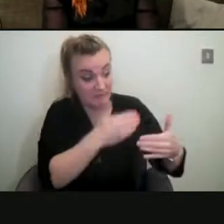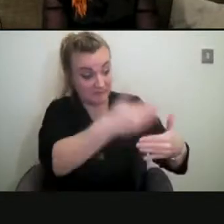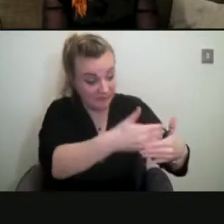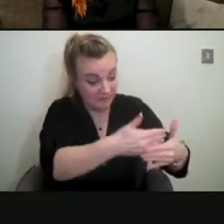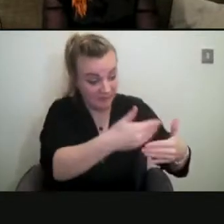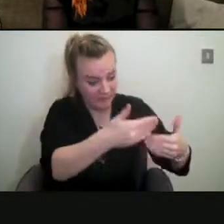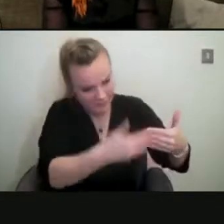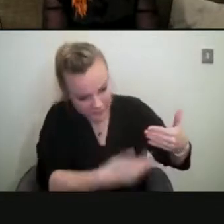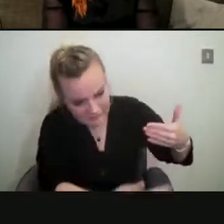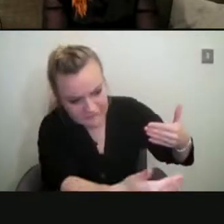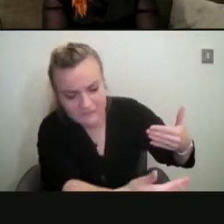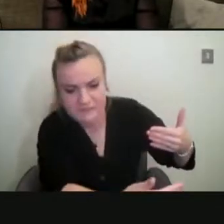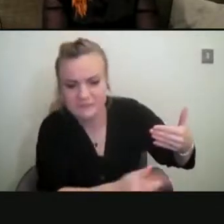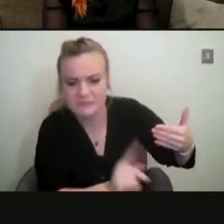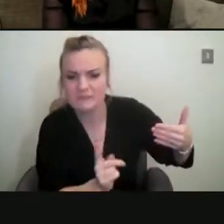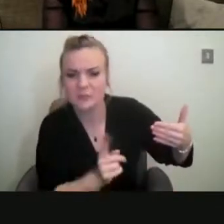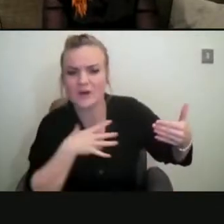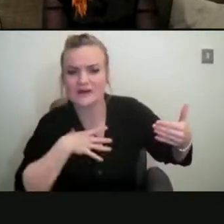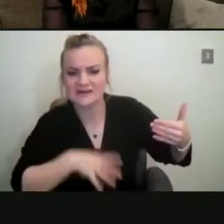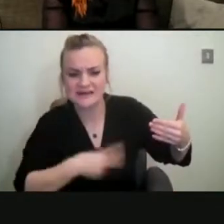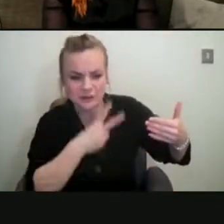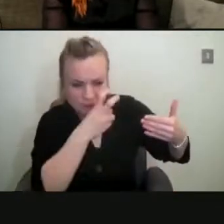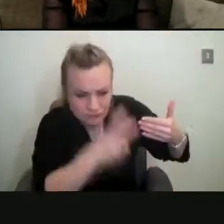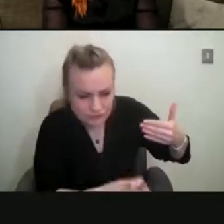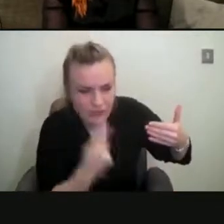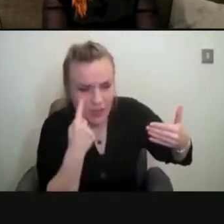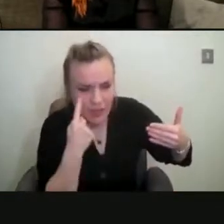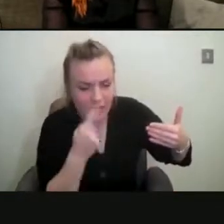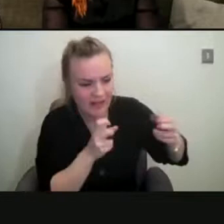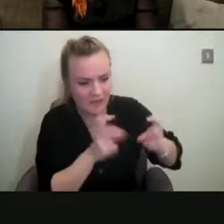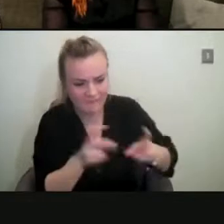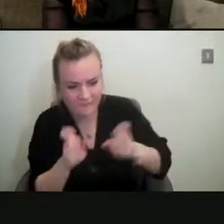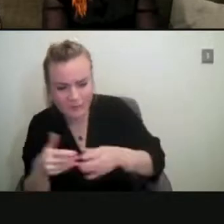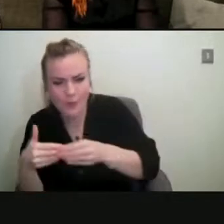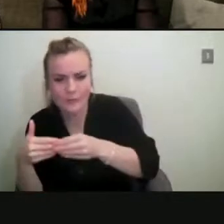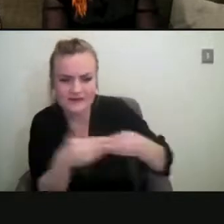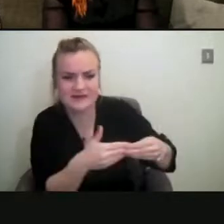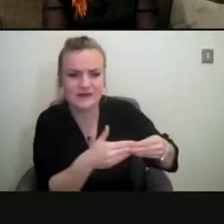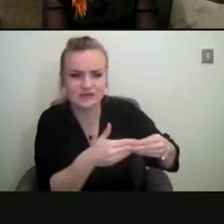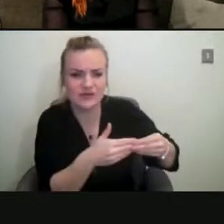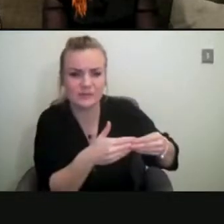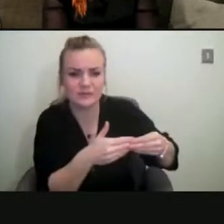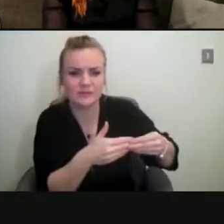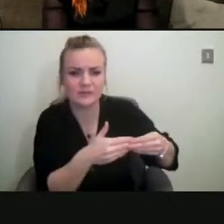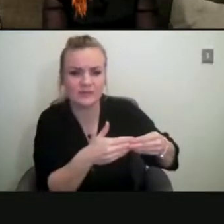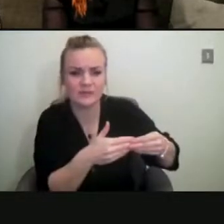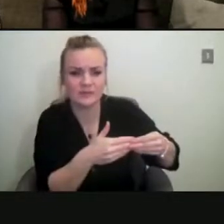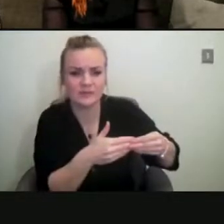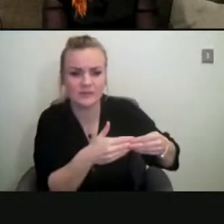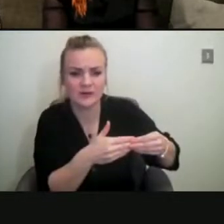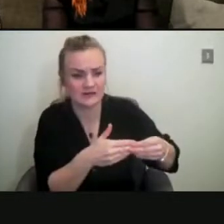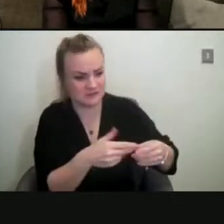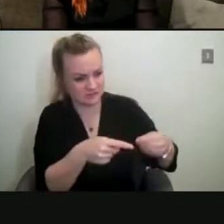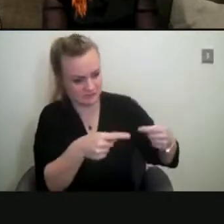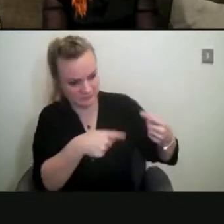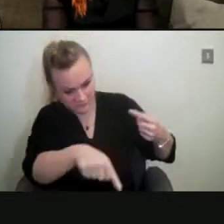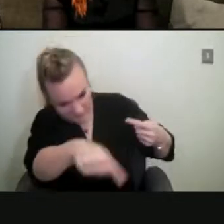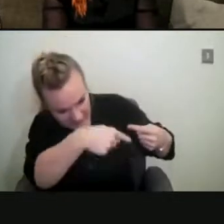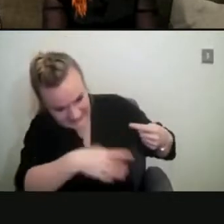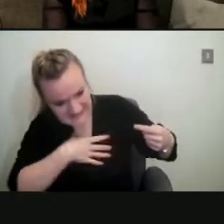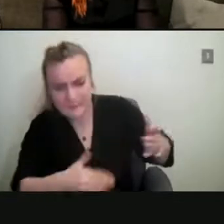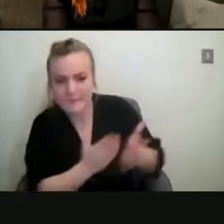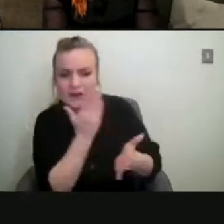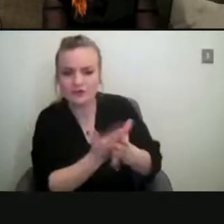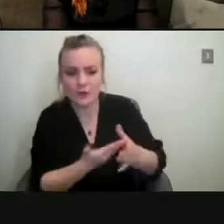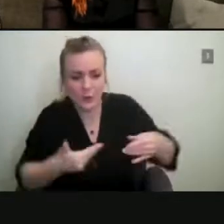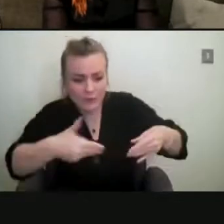we really need to explore different forms of leadership that actually has space for everybody to be a part